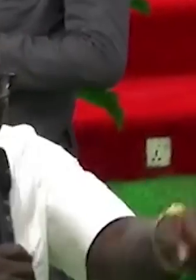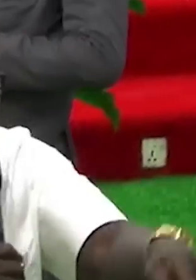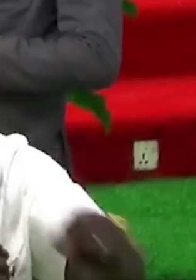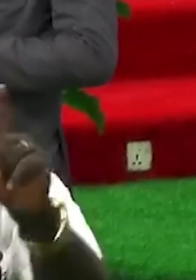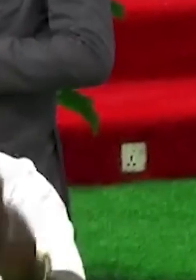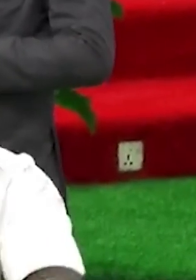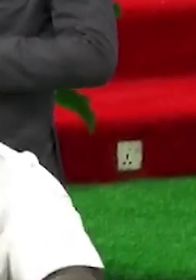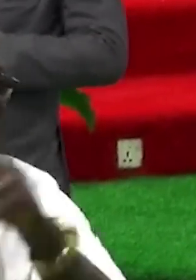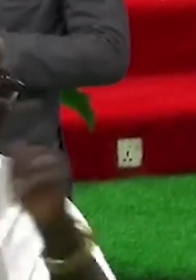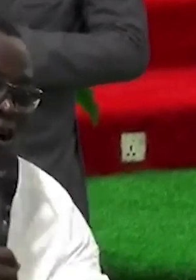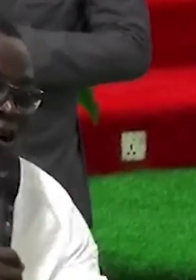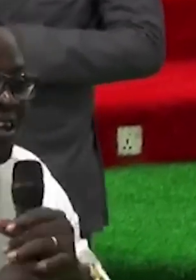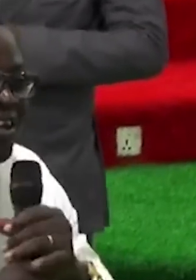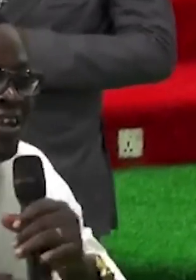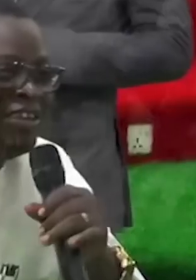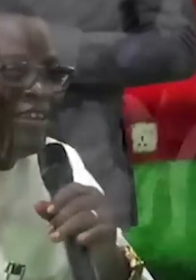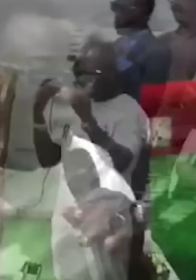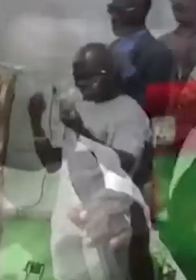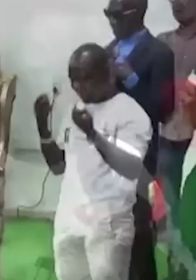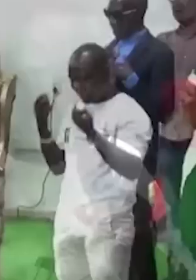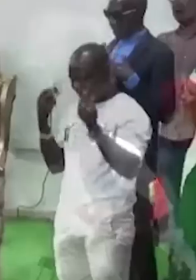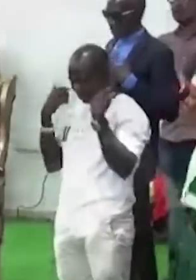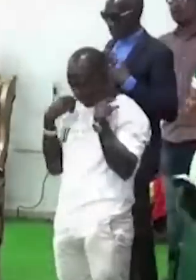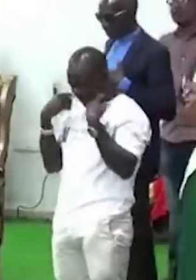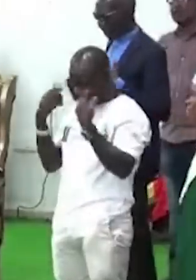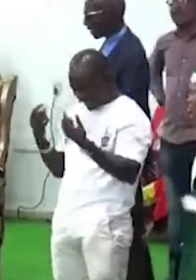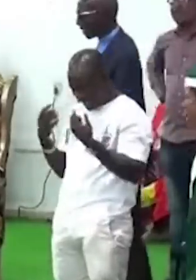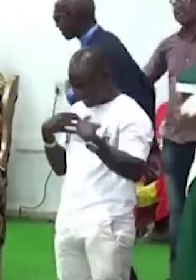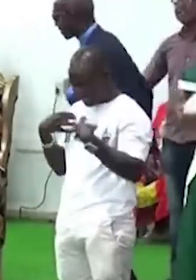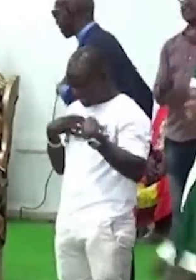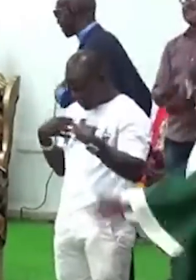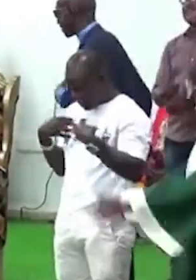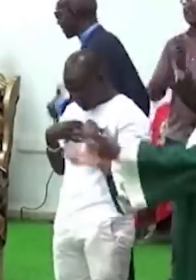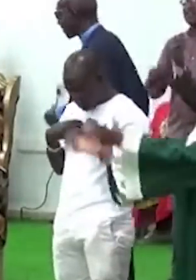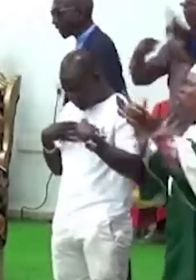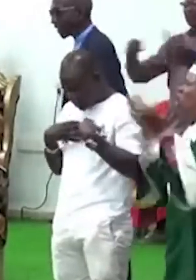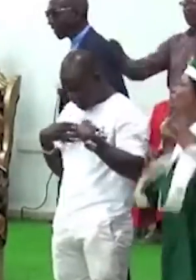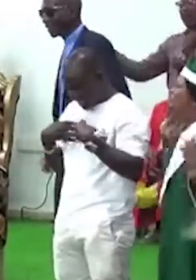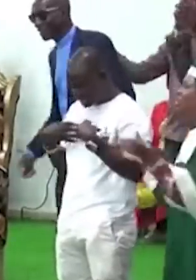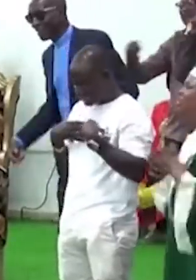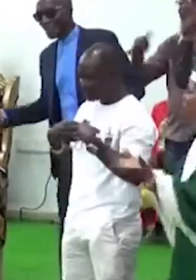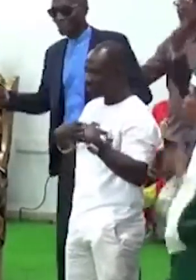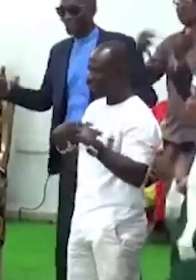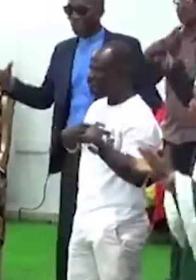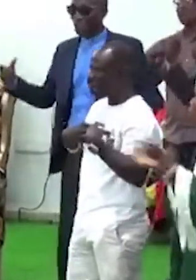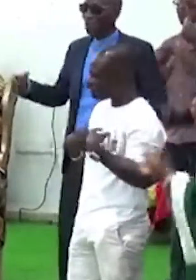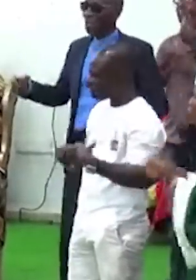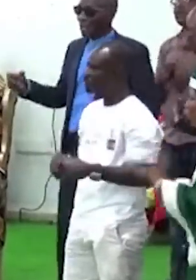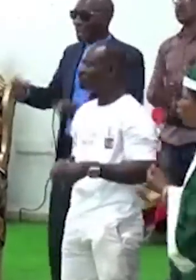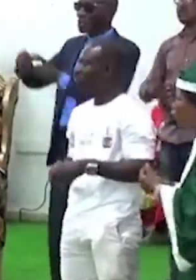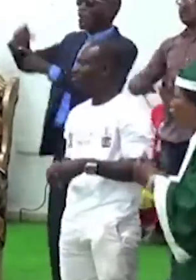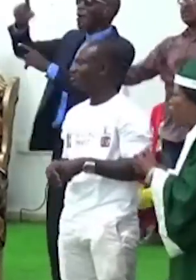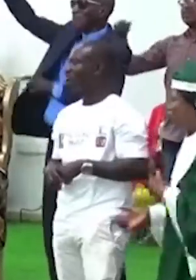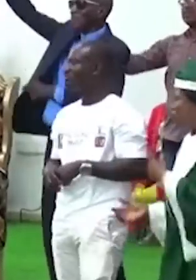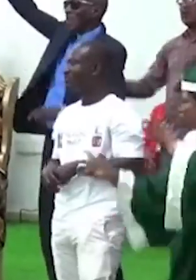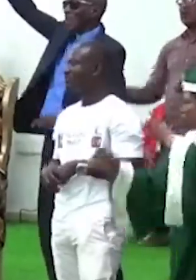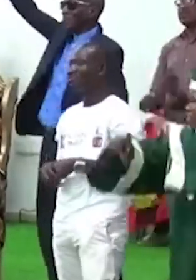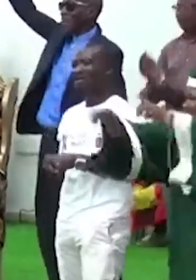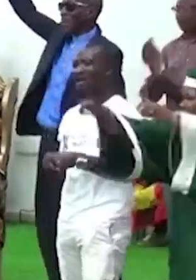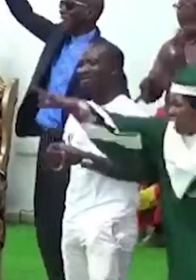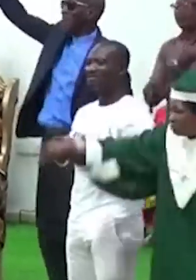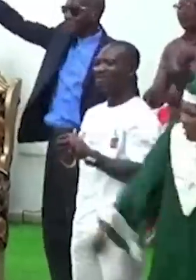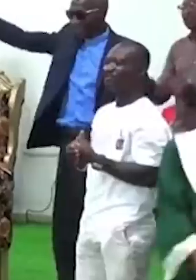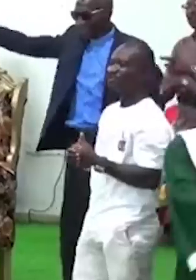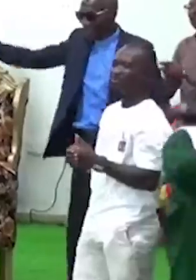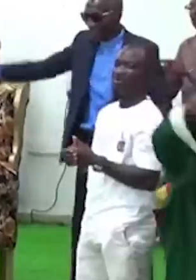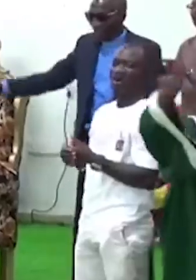ati ano yo ma to mi leyin ni ojo aye mi gbogbo emi o si ma duro ile